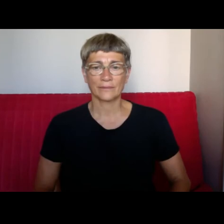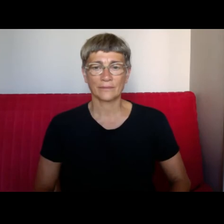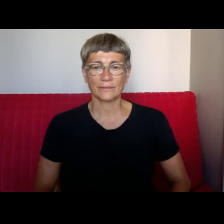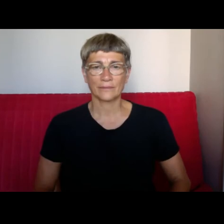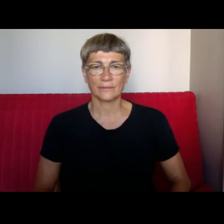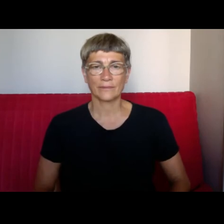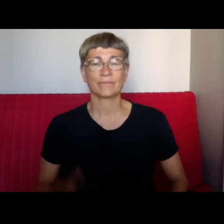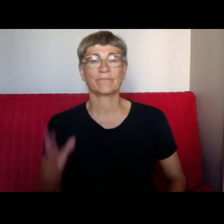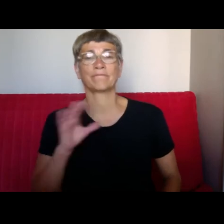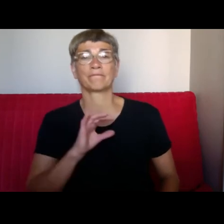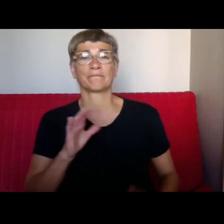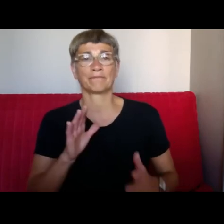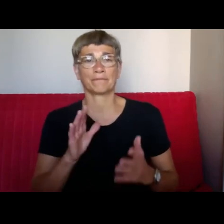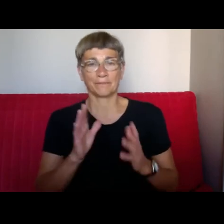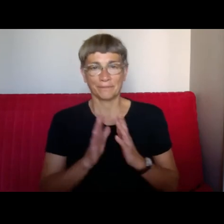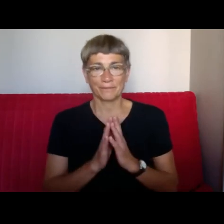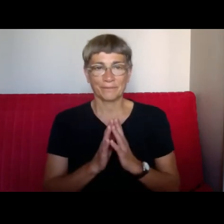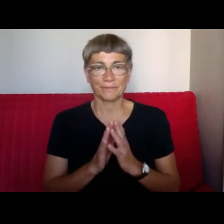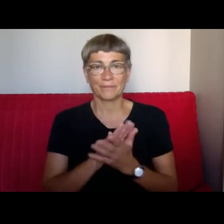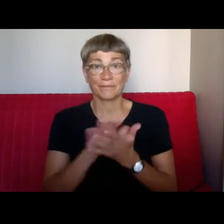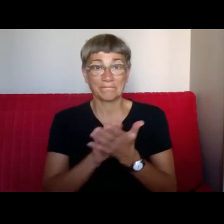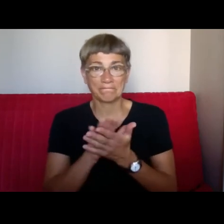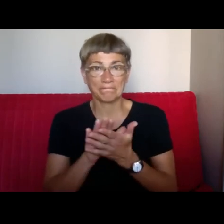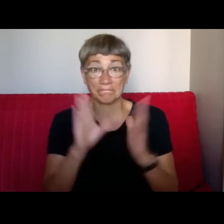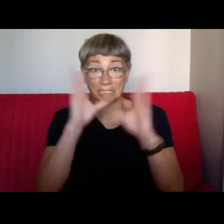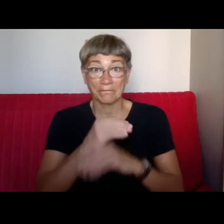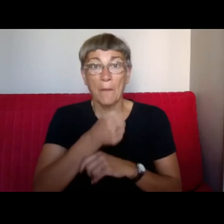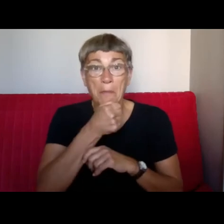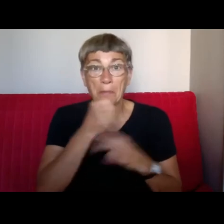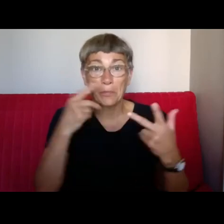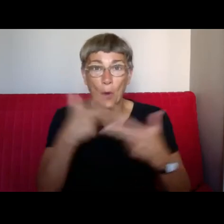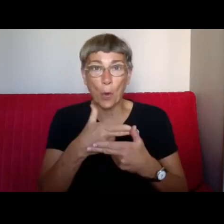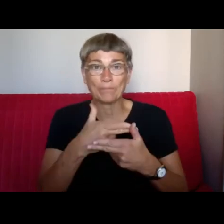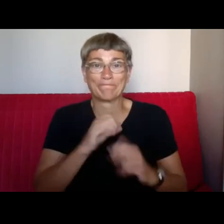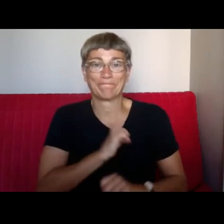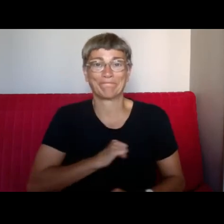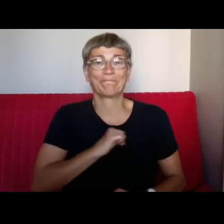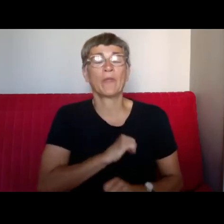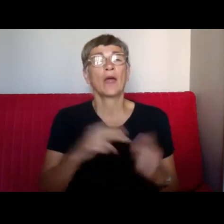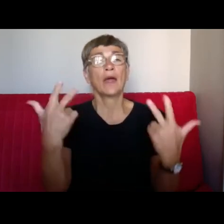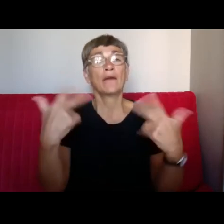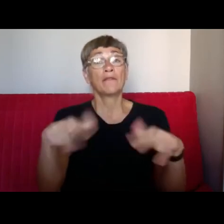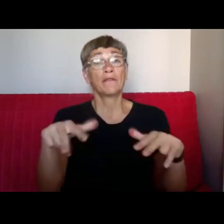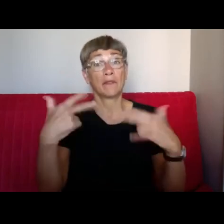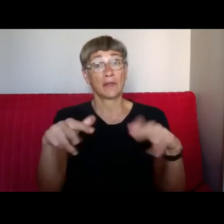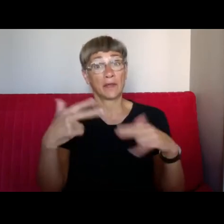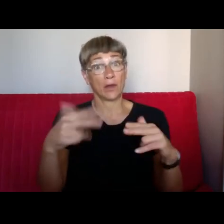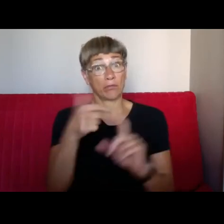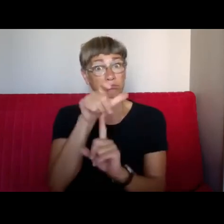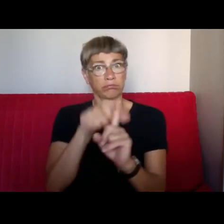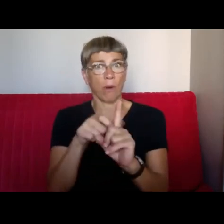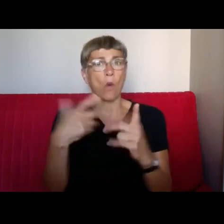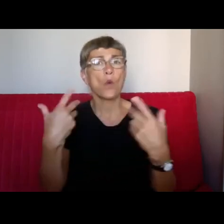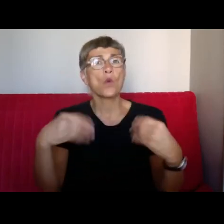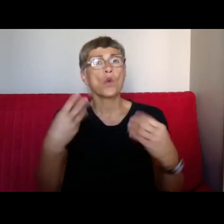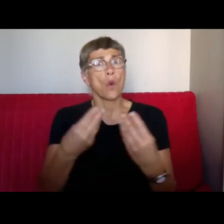how the video from Mr. Olmedo, what he said, it's a lesson learned for all of us. So we know